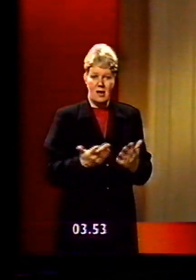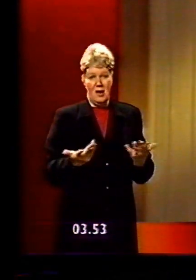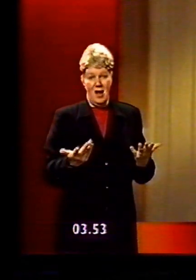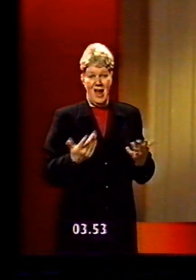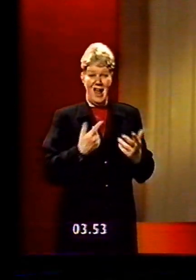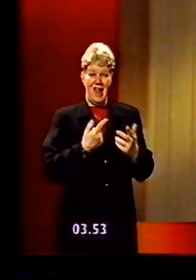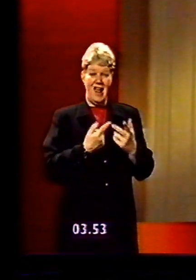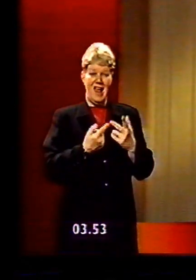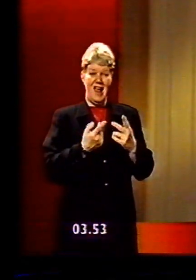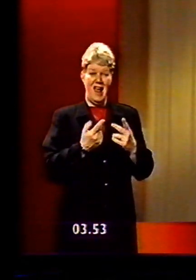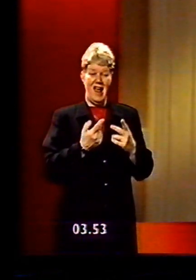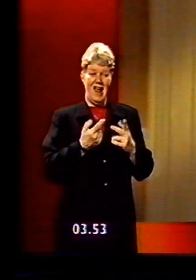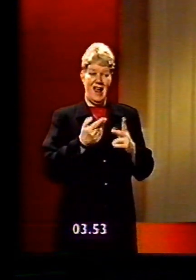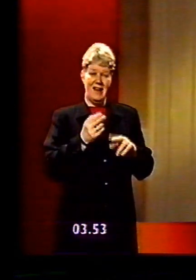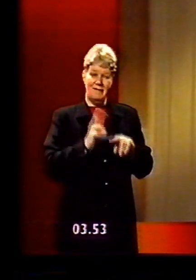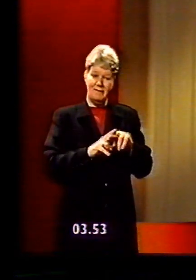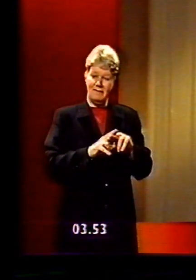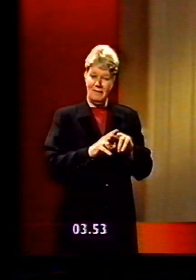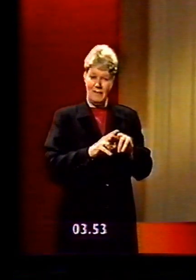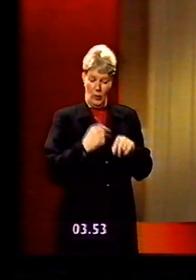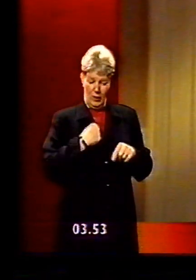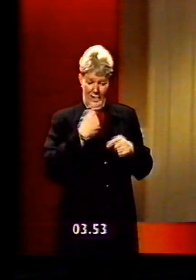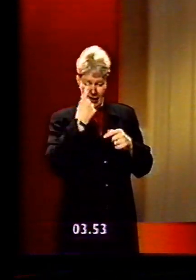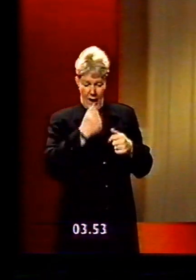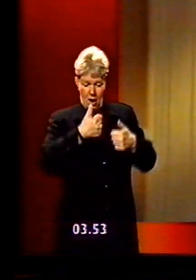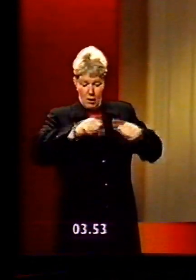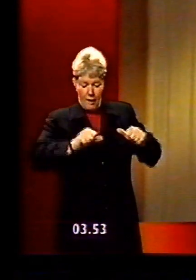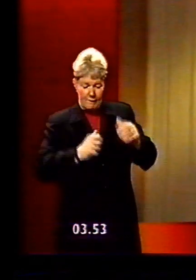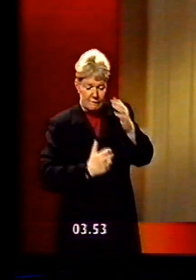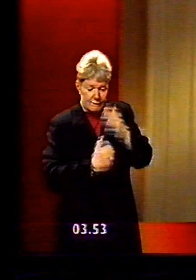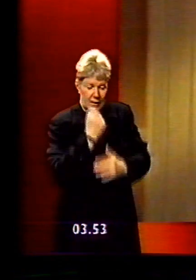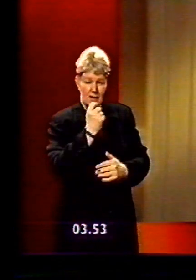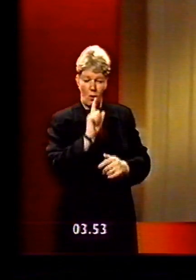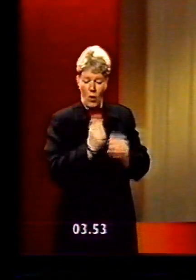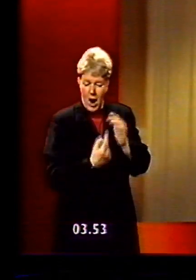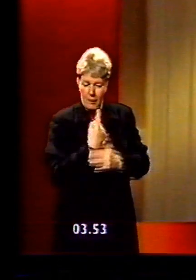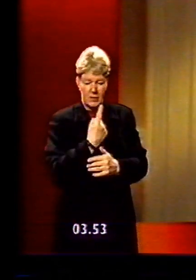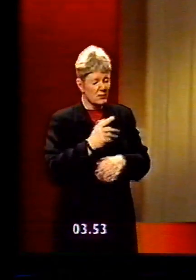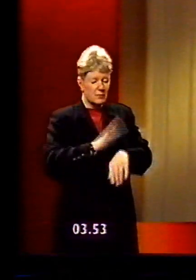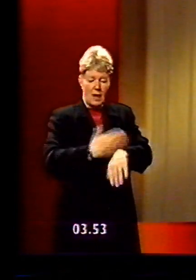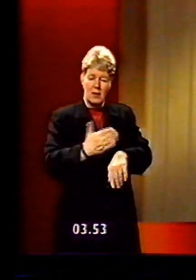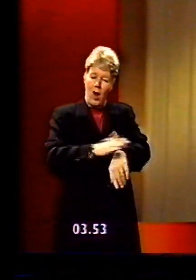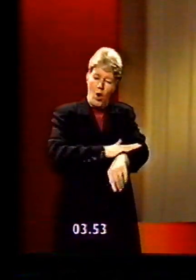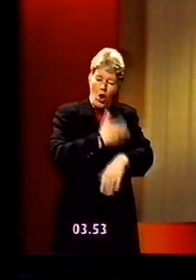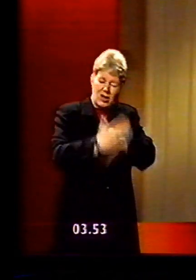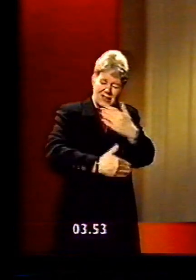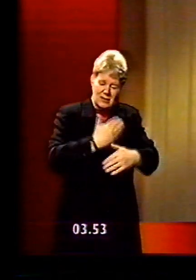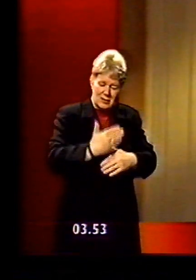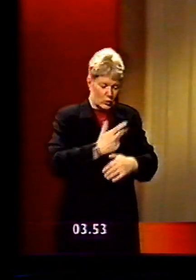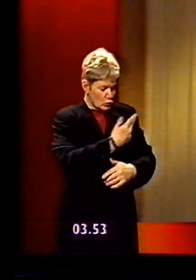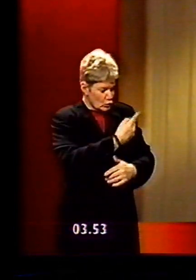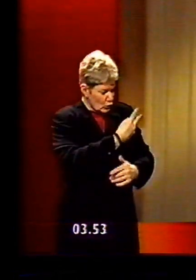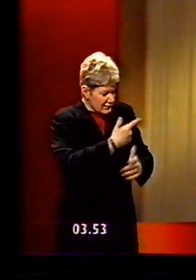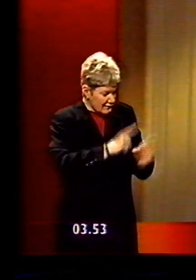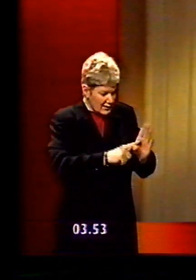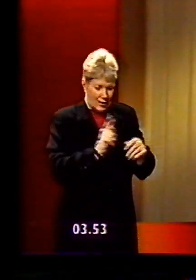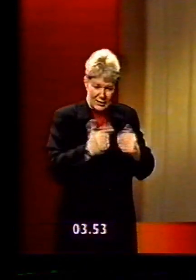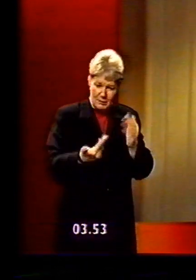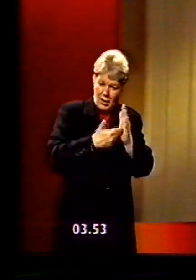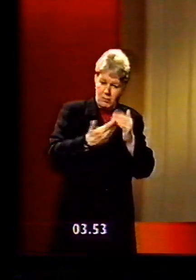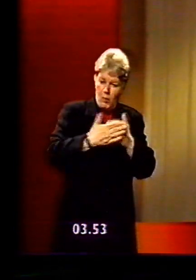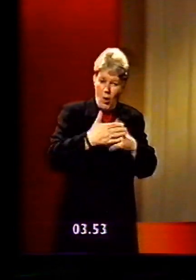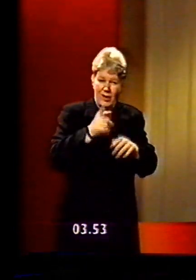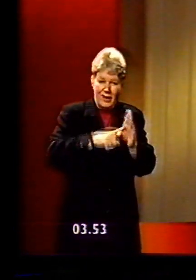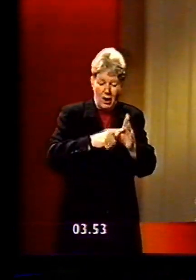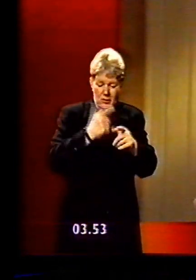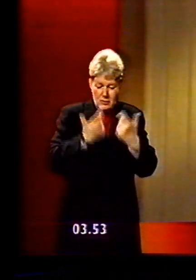if we can in any way get to the bottom of this, no matter how long it takes, it is worth the effort,